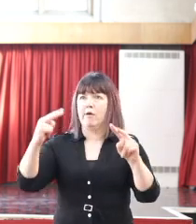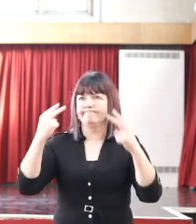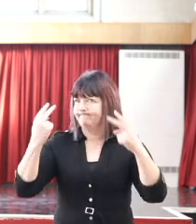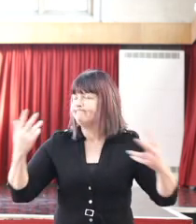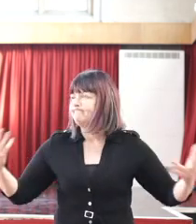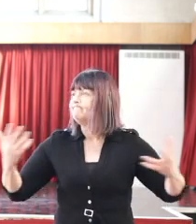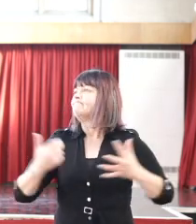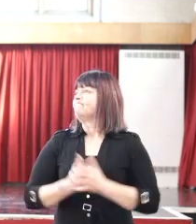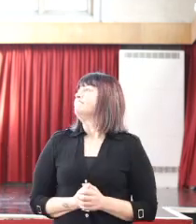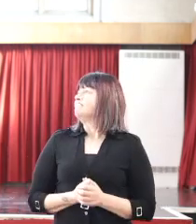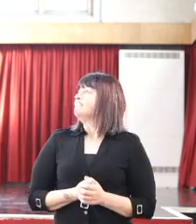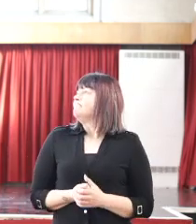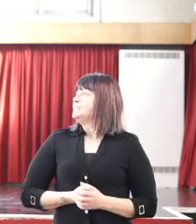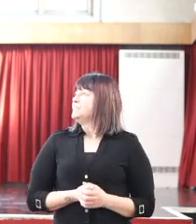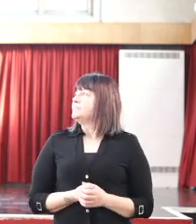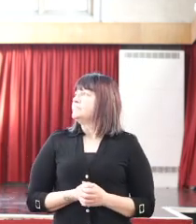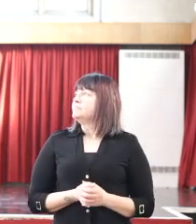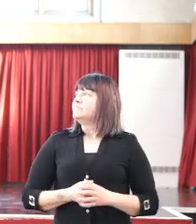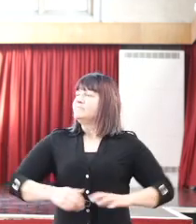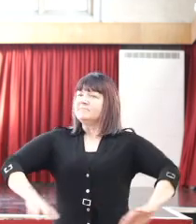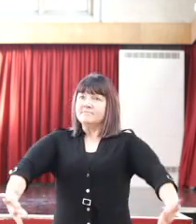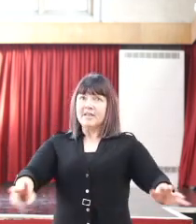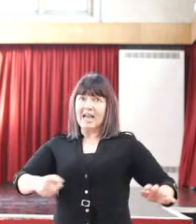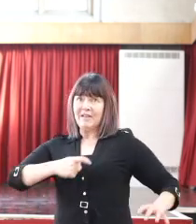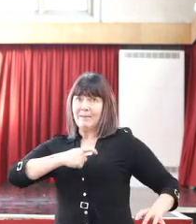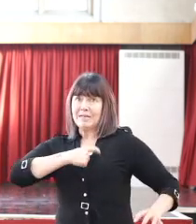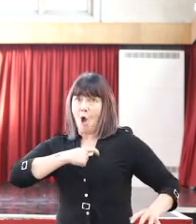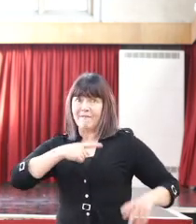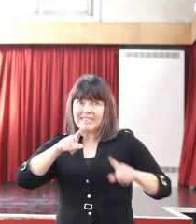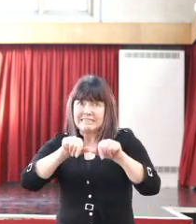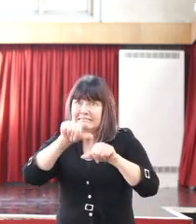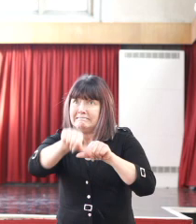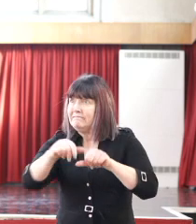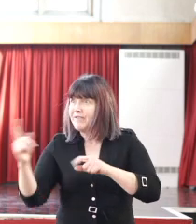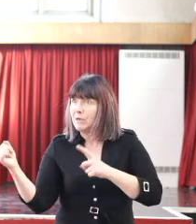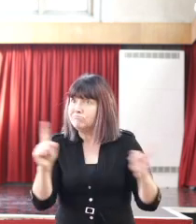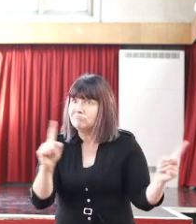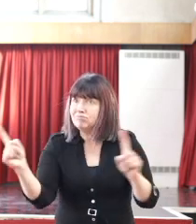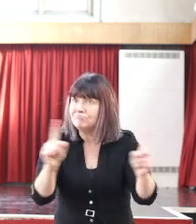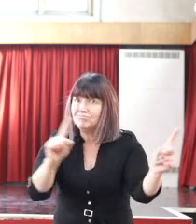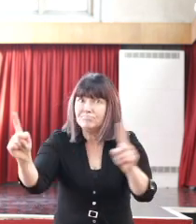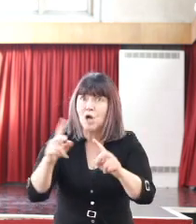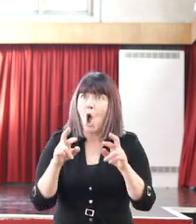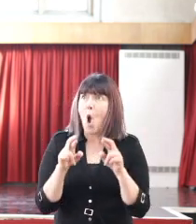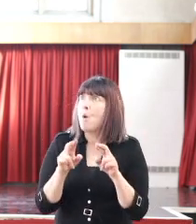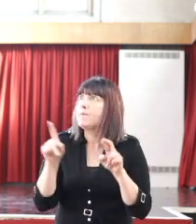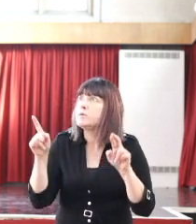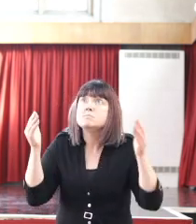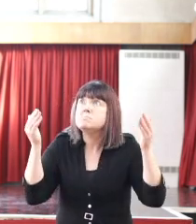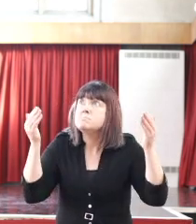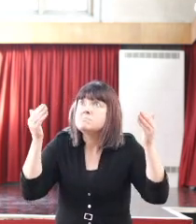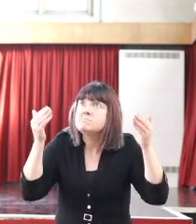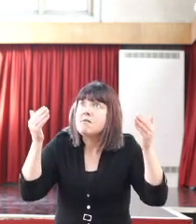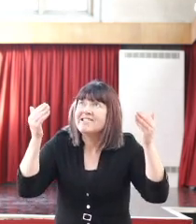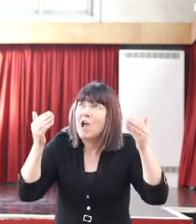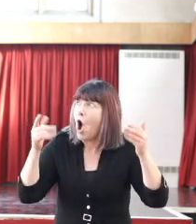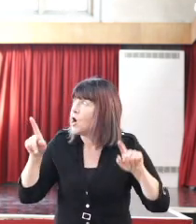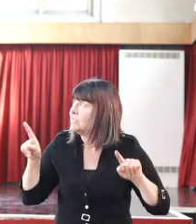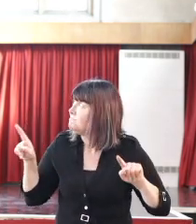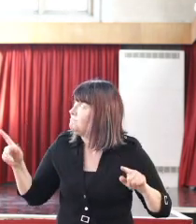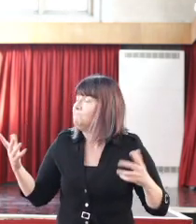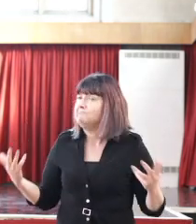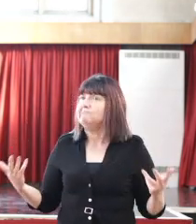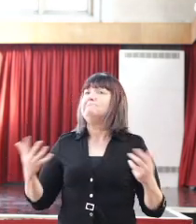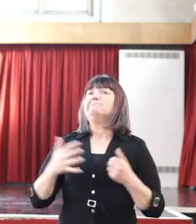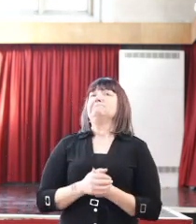I'm slightly nervous for all the other people coming after me, and hope that they get a bit more dark by the time, because obviously